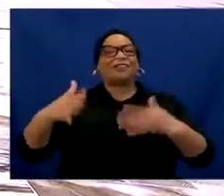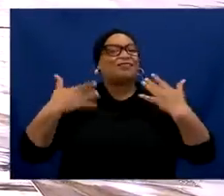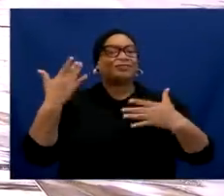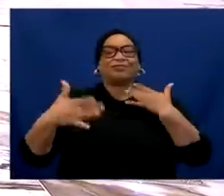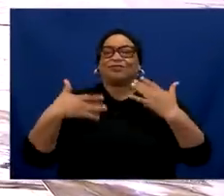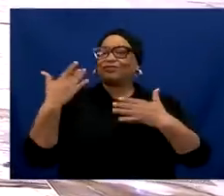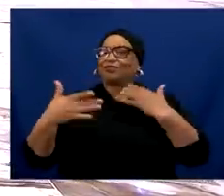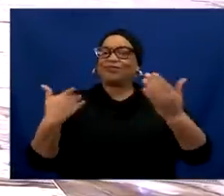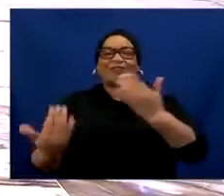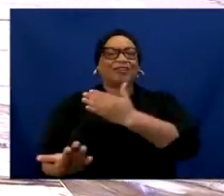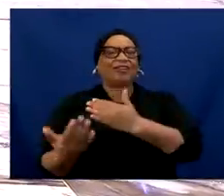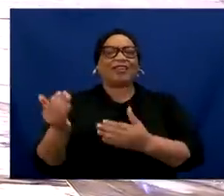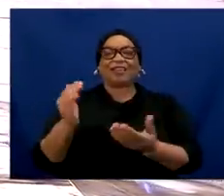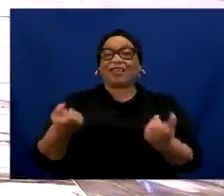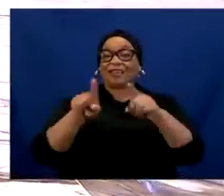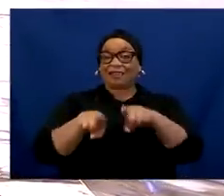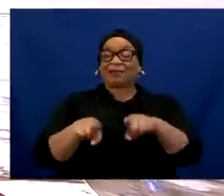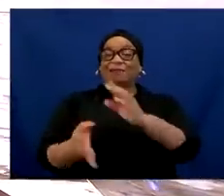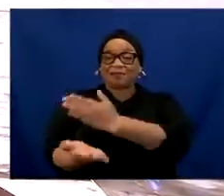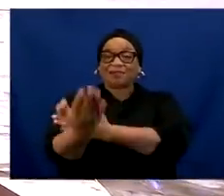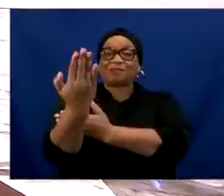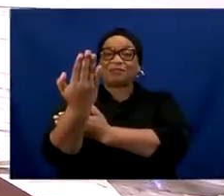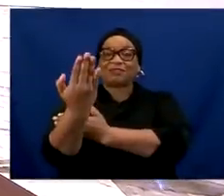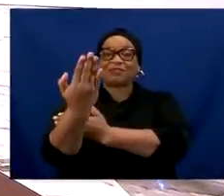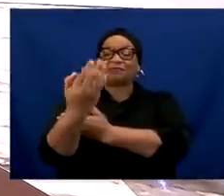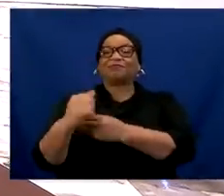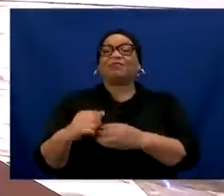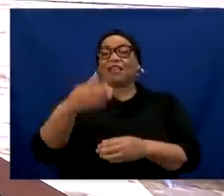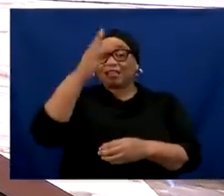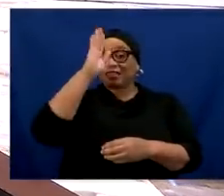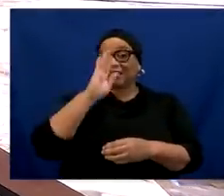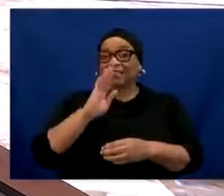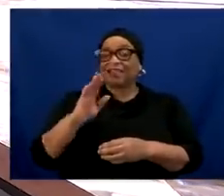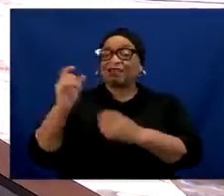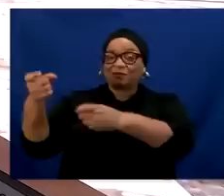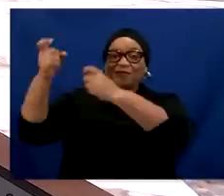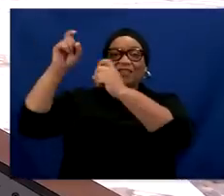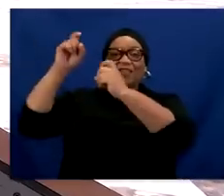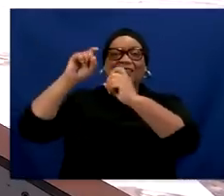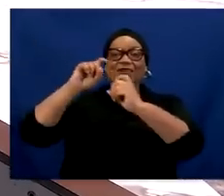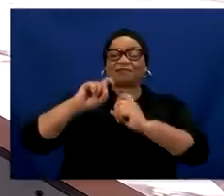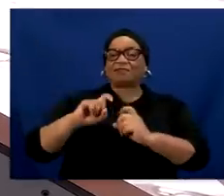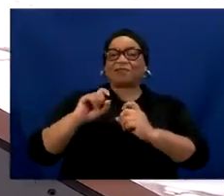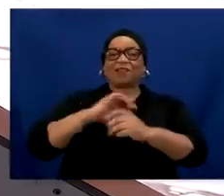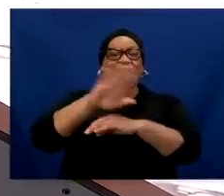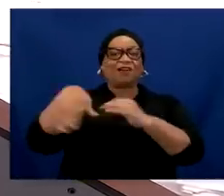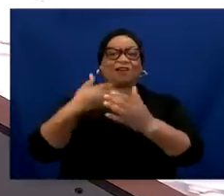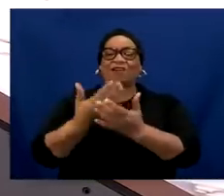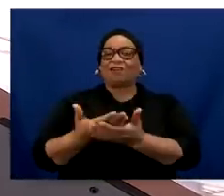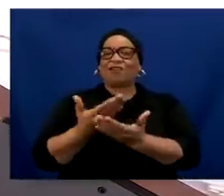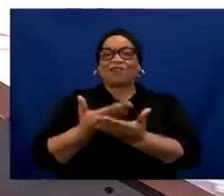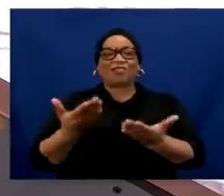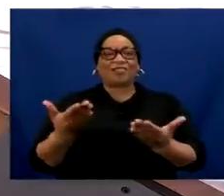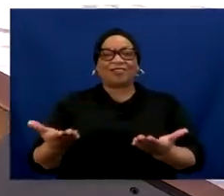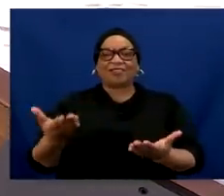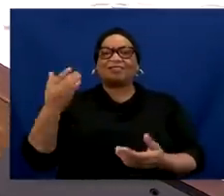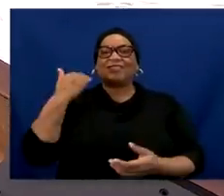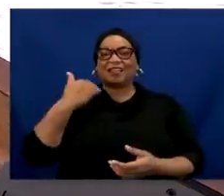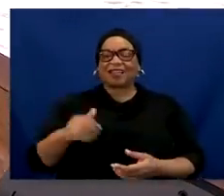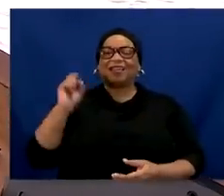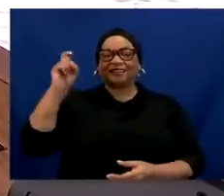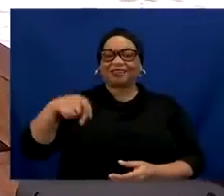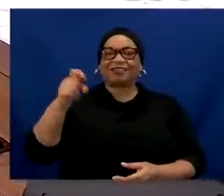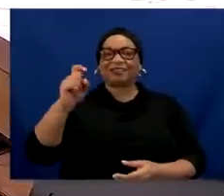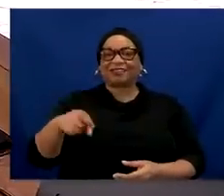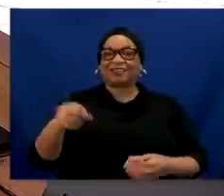one word? My God shall supply all my need according to his riches in glory by Christ Jesus. Is there anyone who's ever gotten one word?